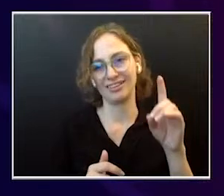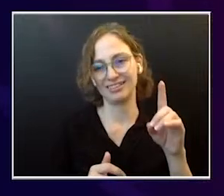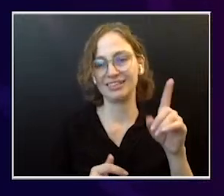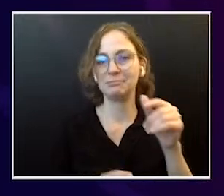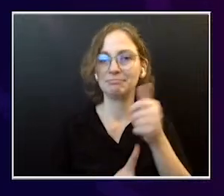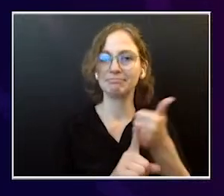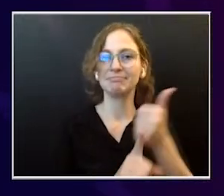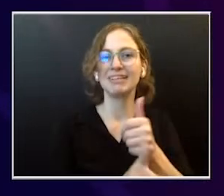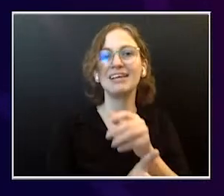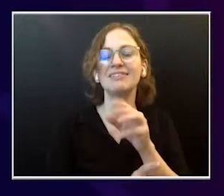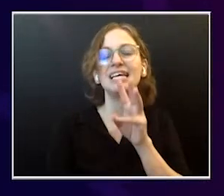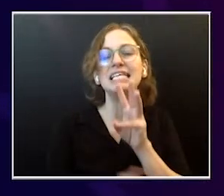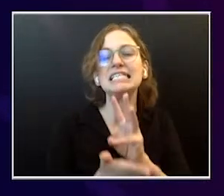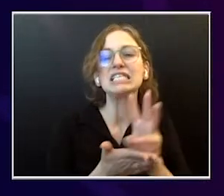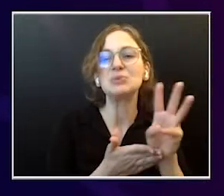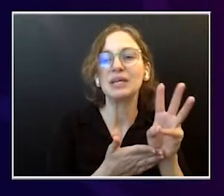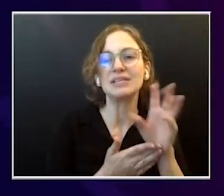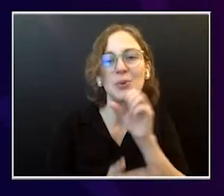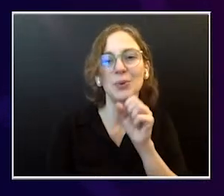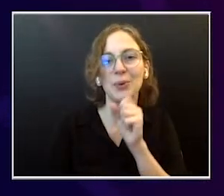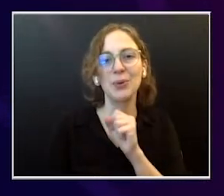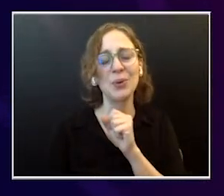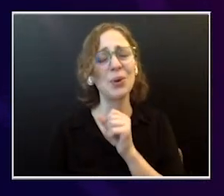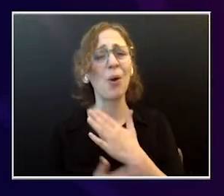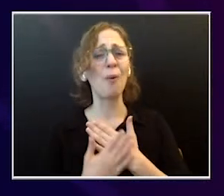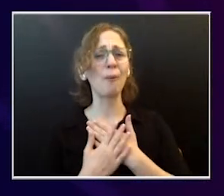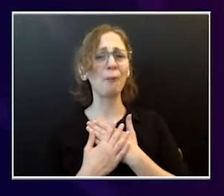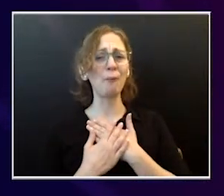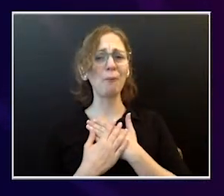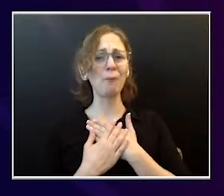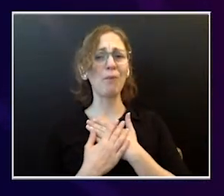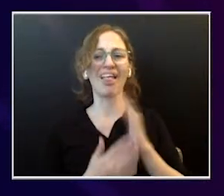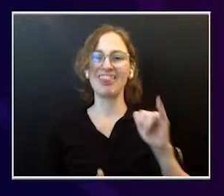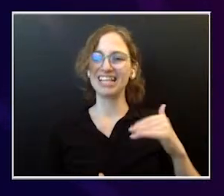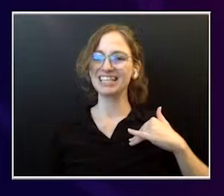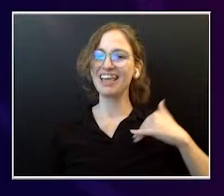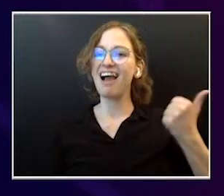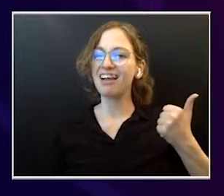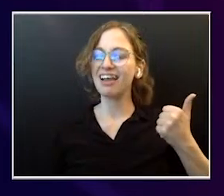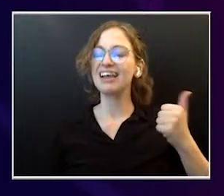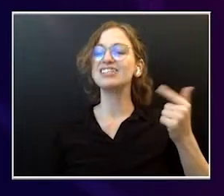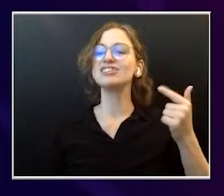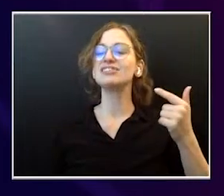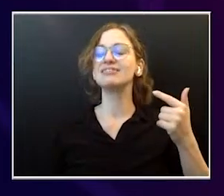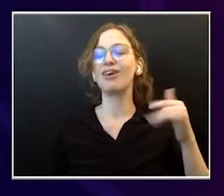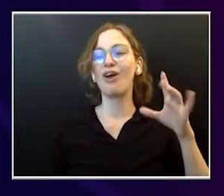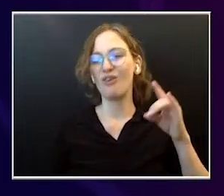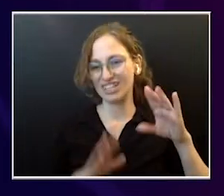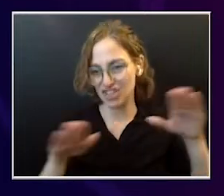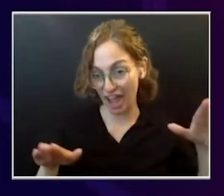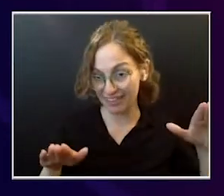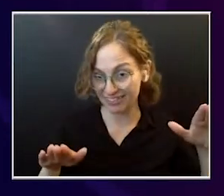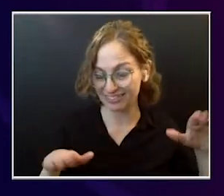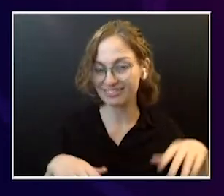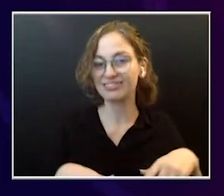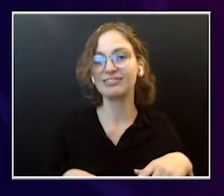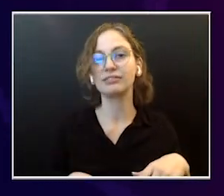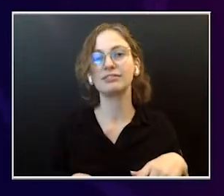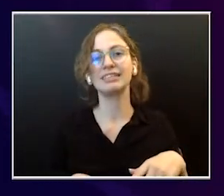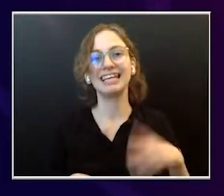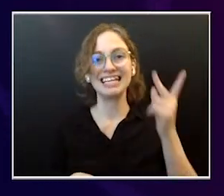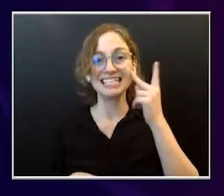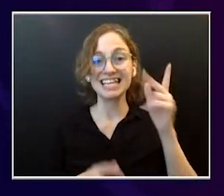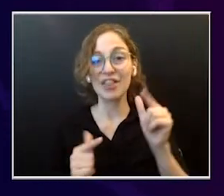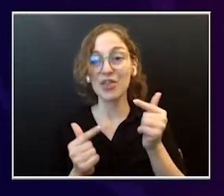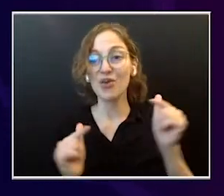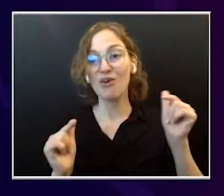Oh, adorable. And we have a picture of that's There's one of your the youngest grandbabies. And grandchild, and the great-grand let's see the great-grand. Hold on.